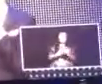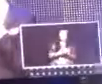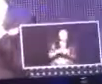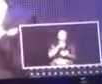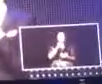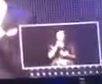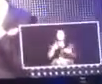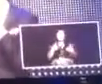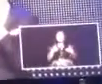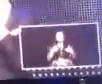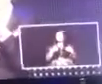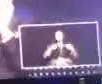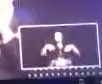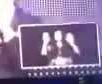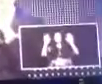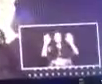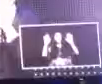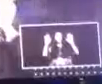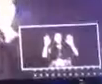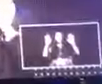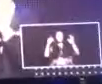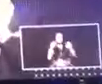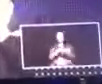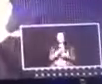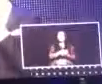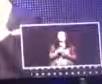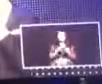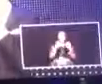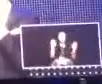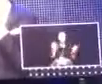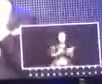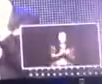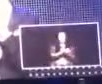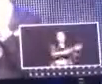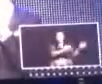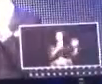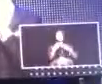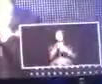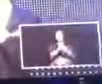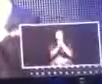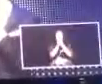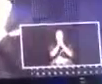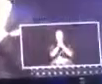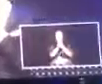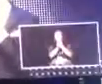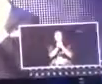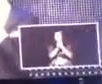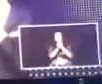Congratulations to be here.